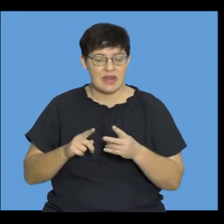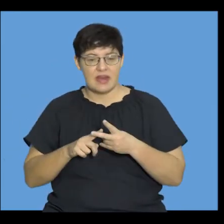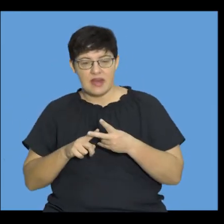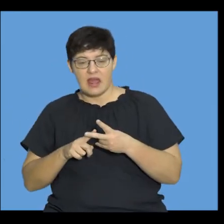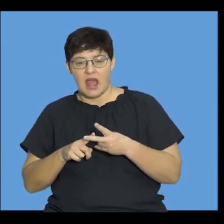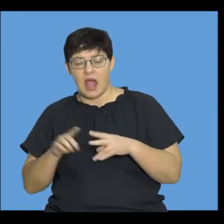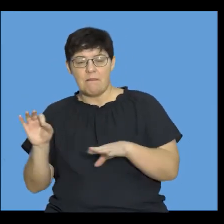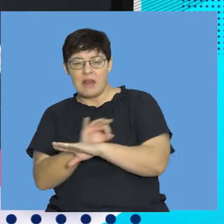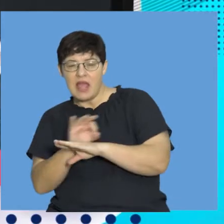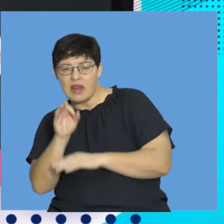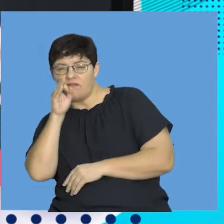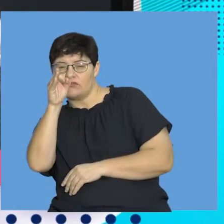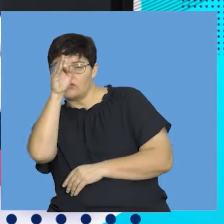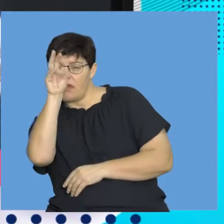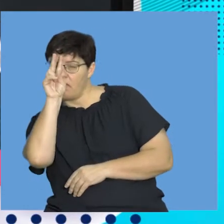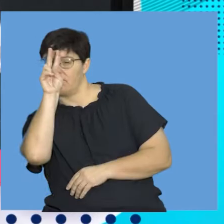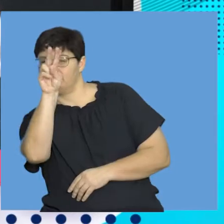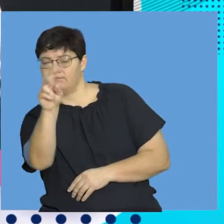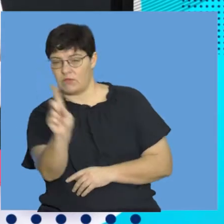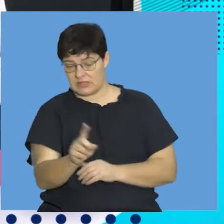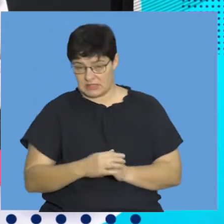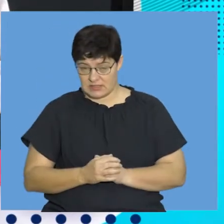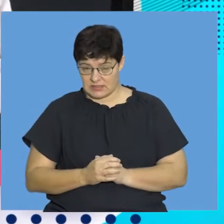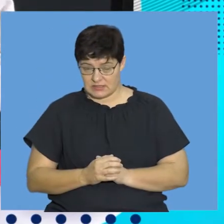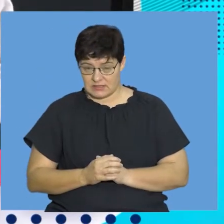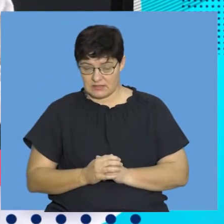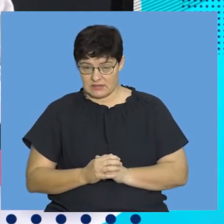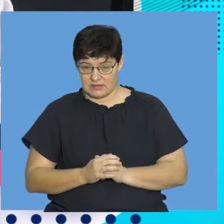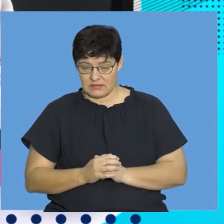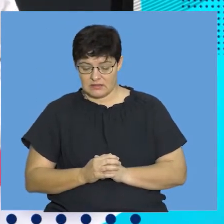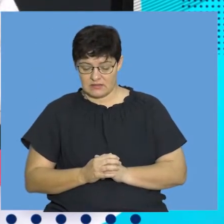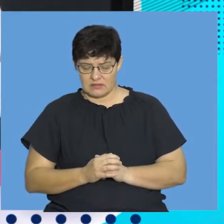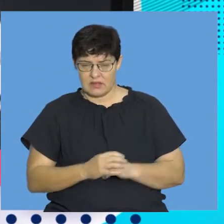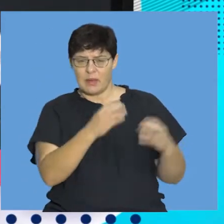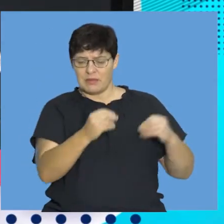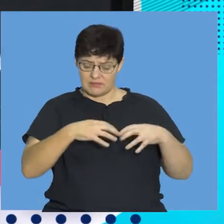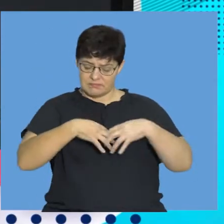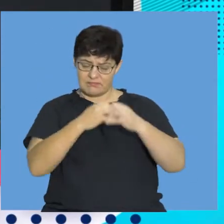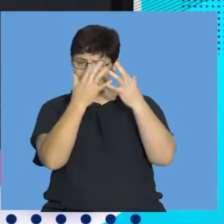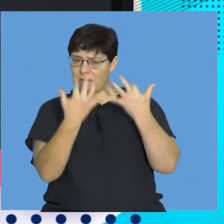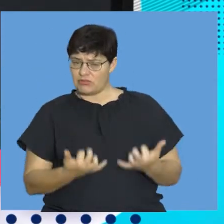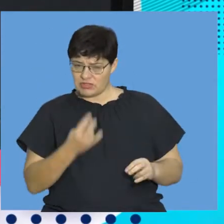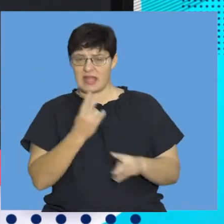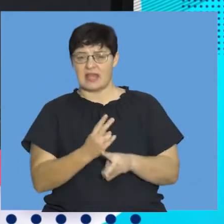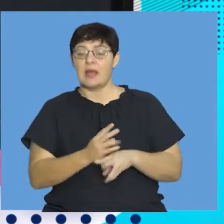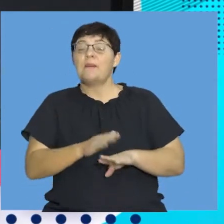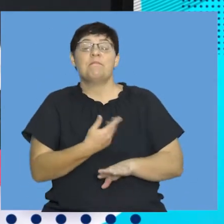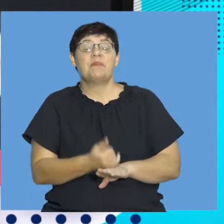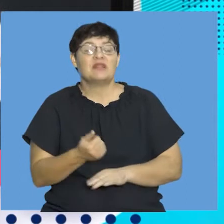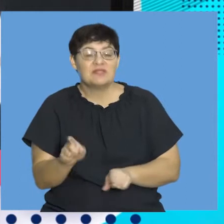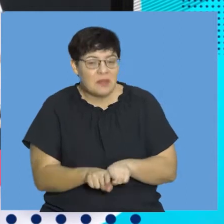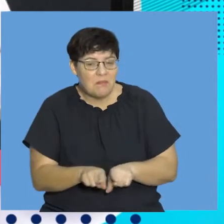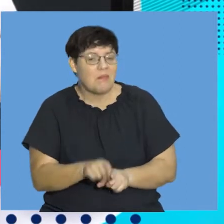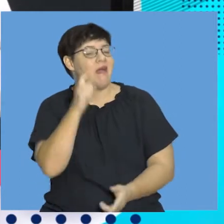In other words, this budget that the business draws up, once again, it's based on